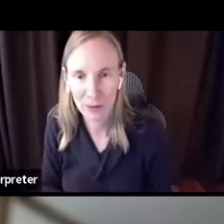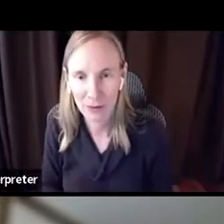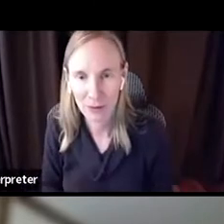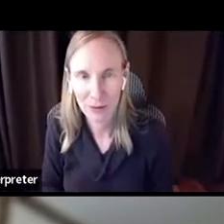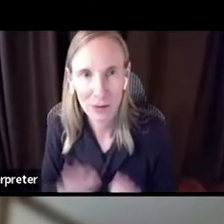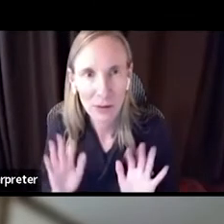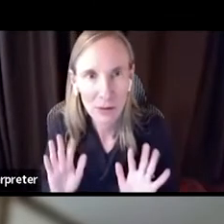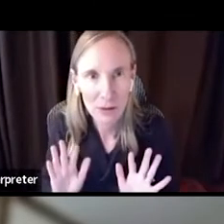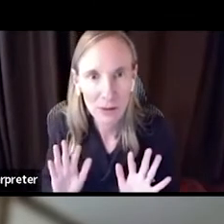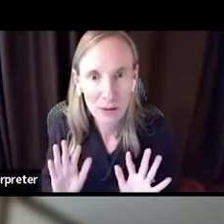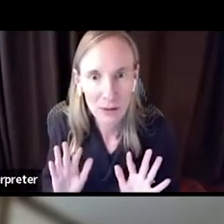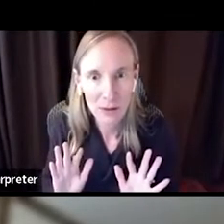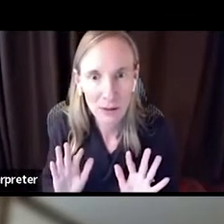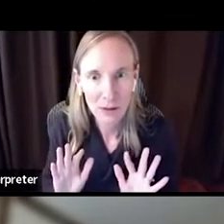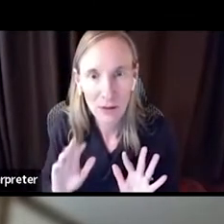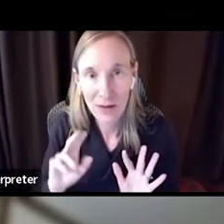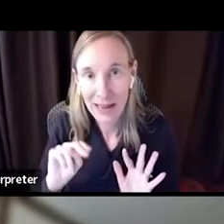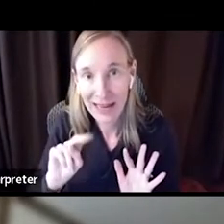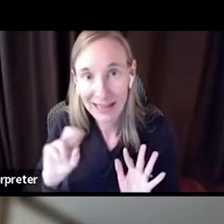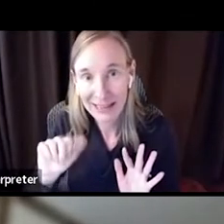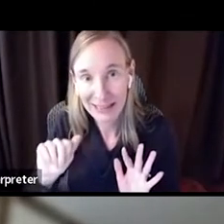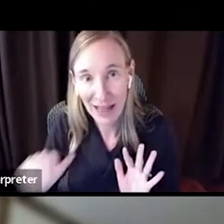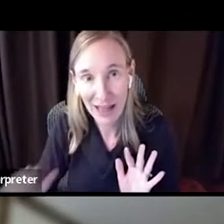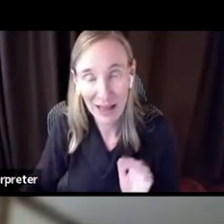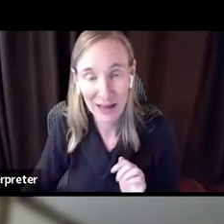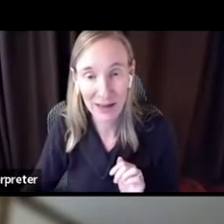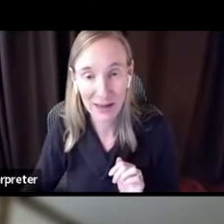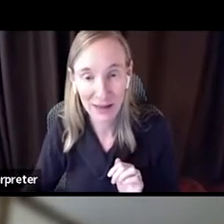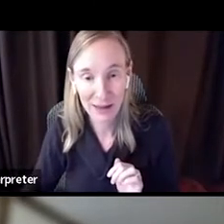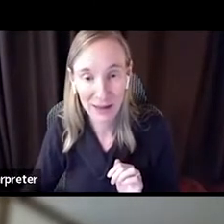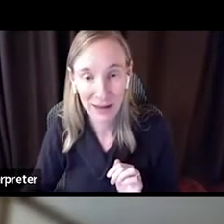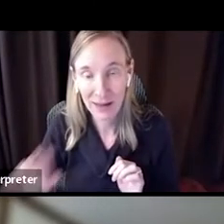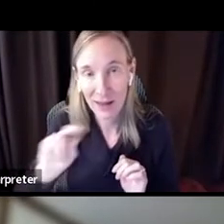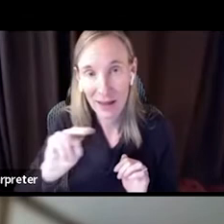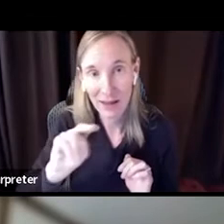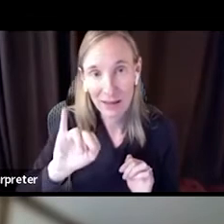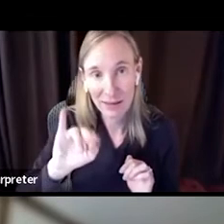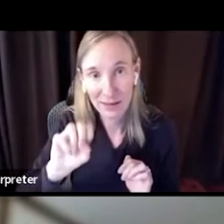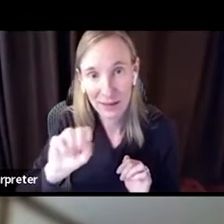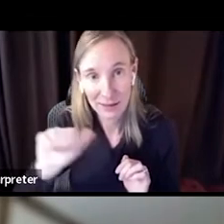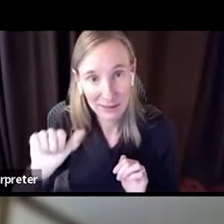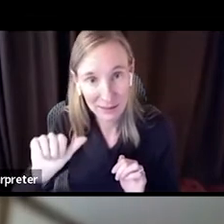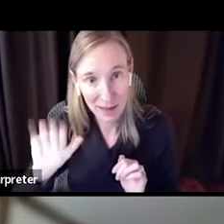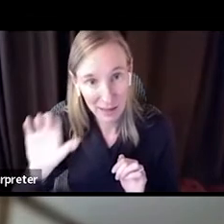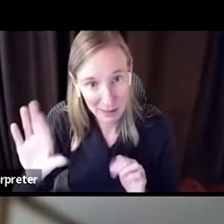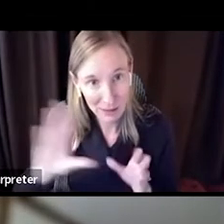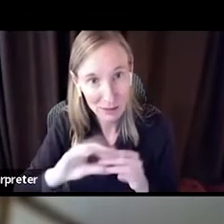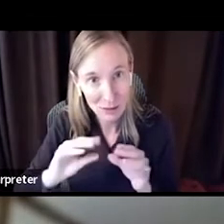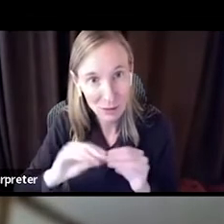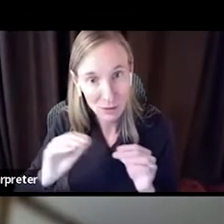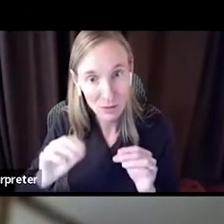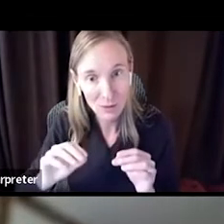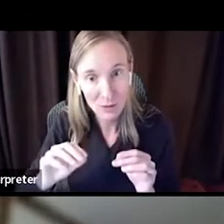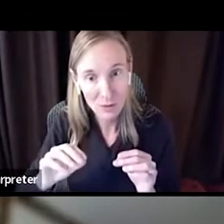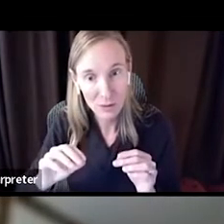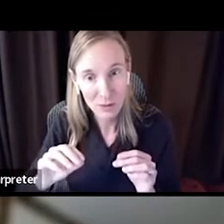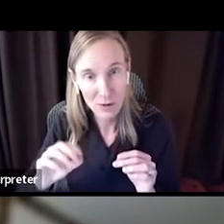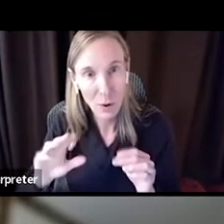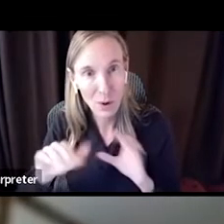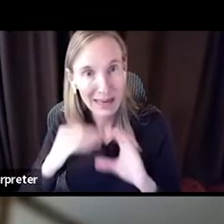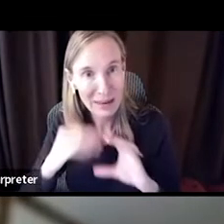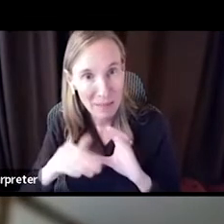if Nyssa, I think perhaps in our exchanges, you may have spoken to that, or in an email